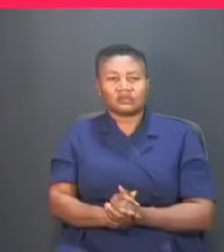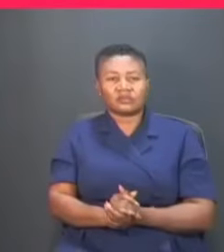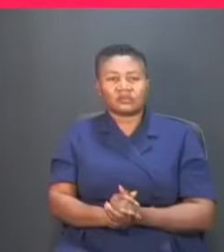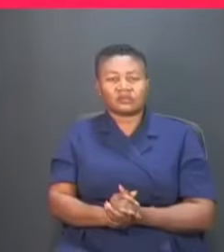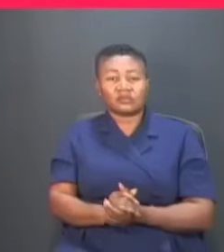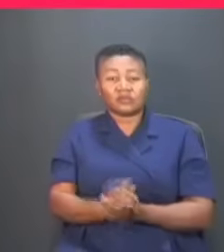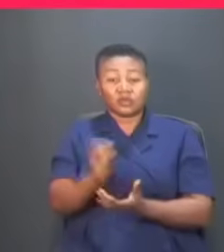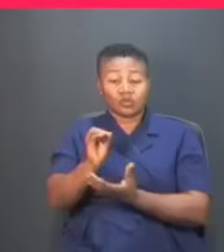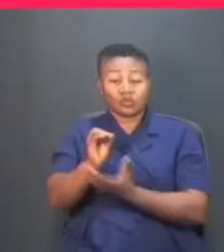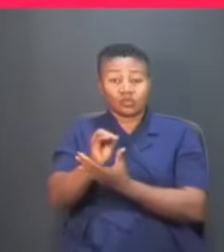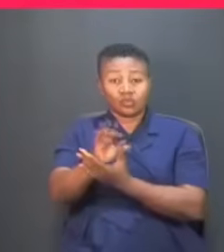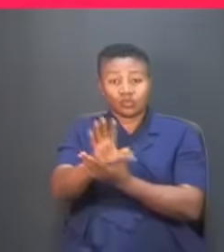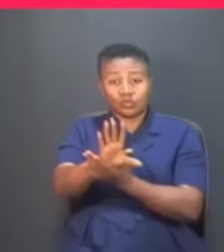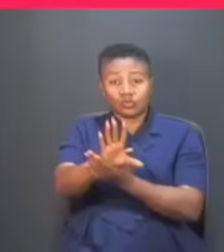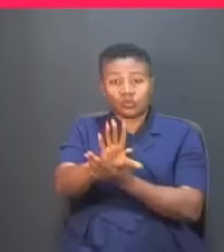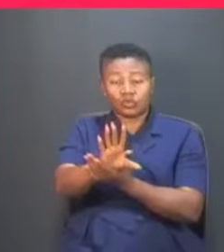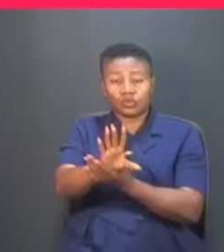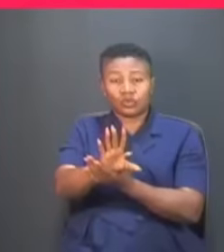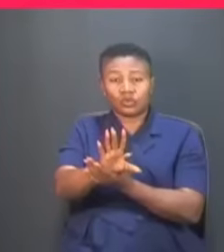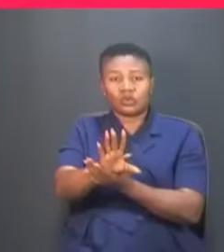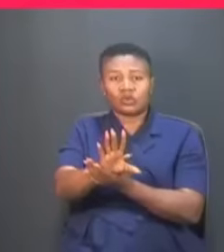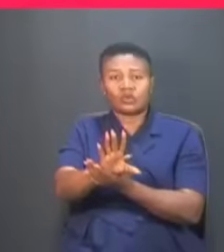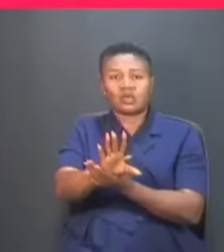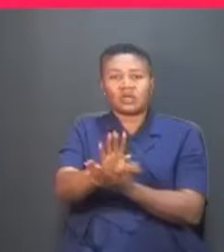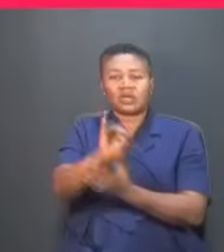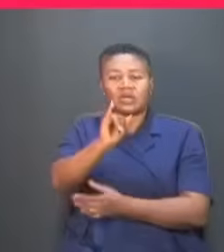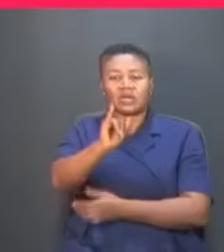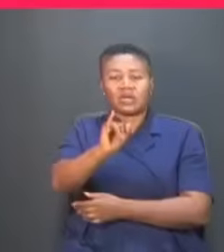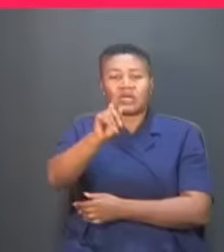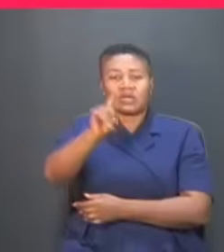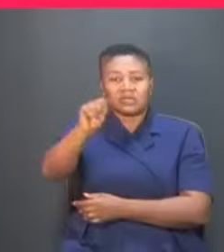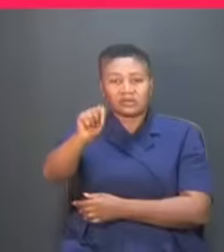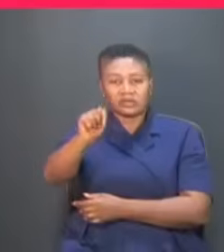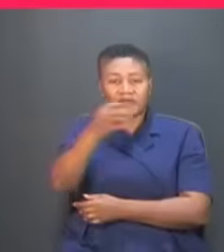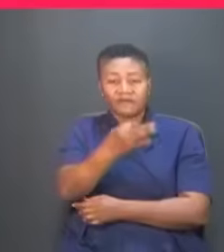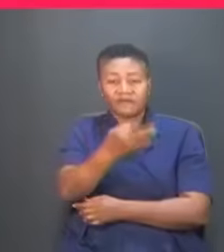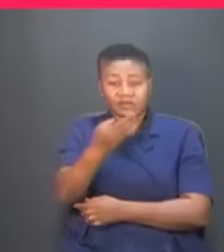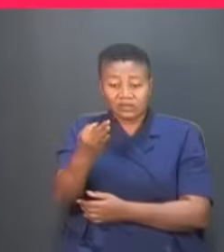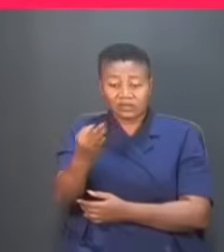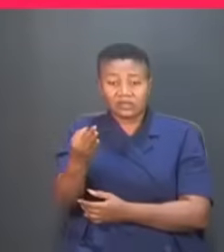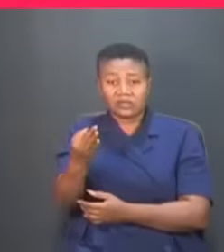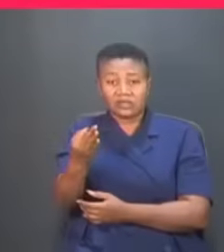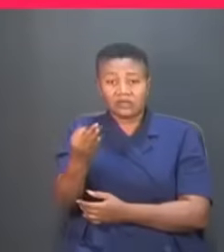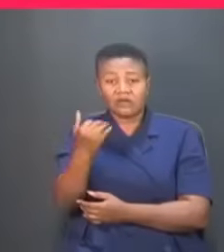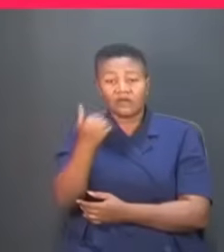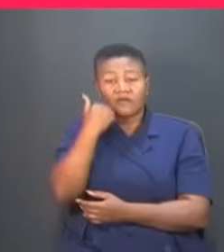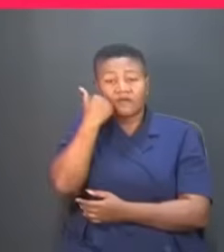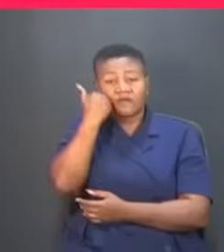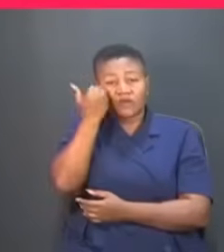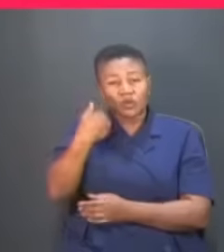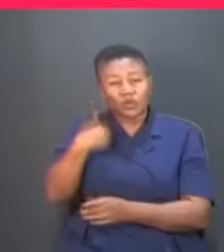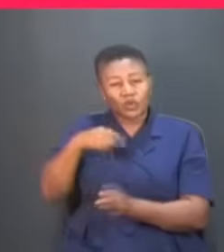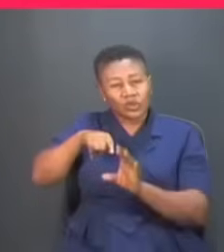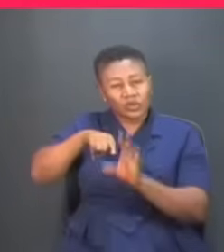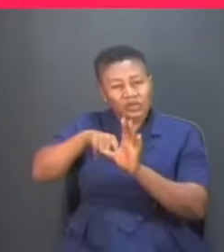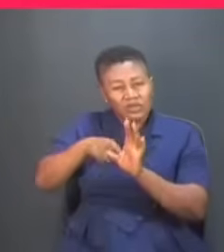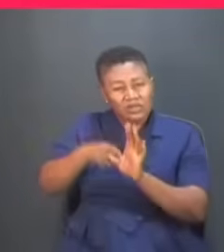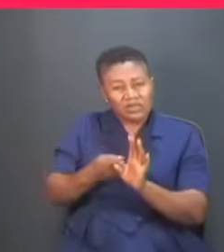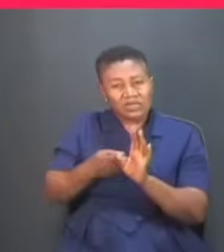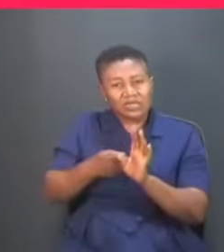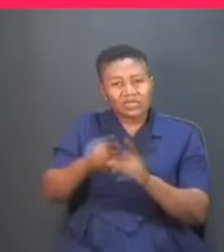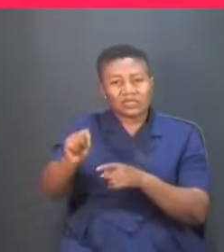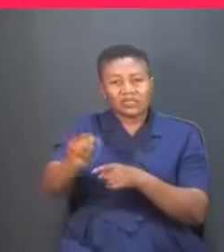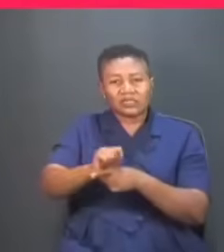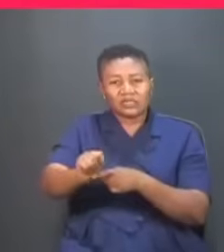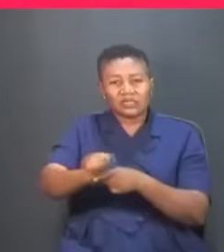IT facilities here. And so we'll be starting soon a pilot on